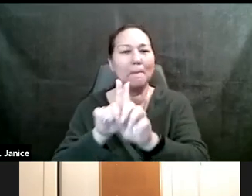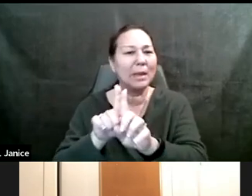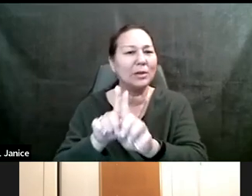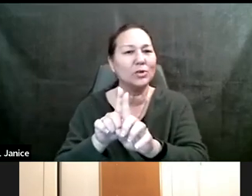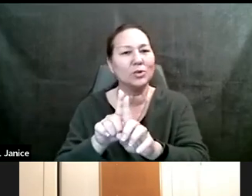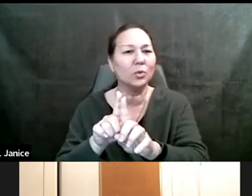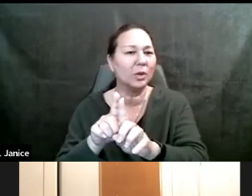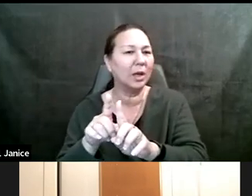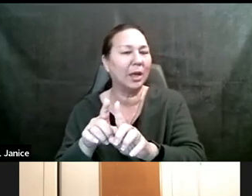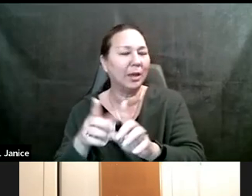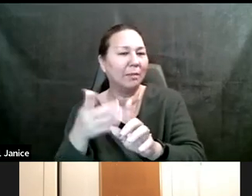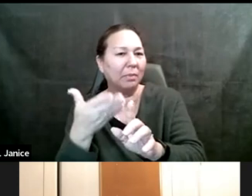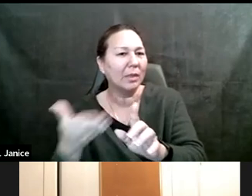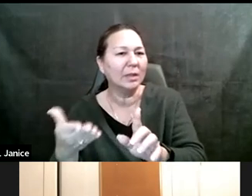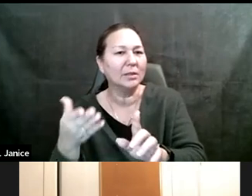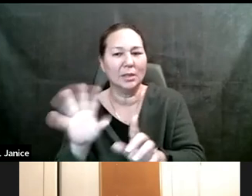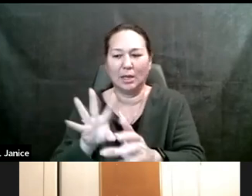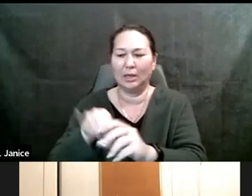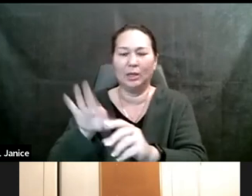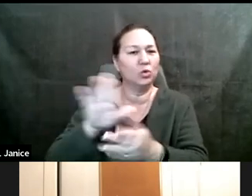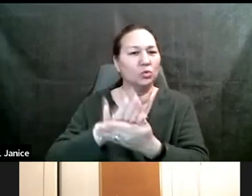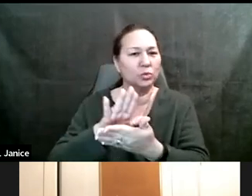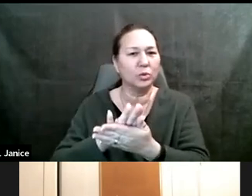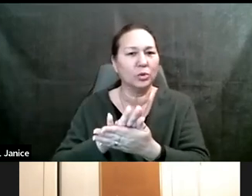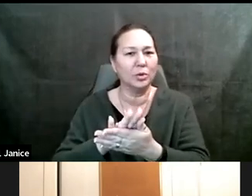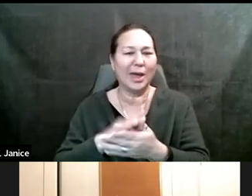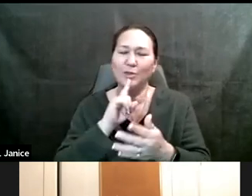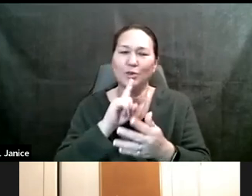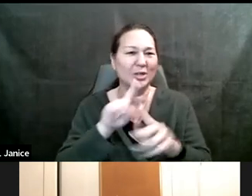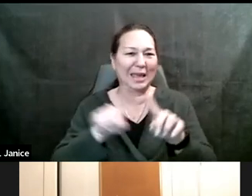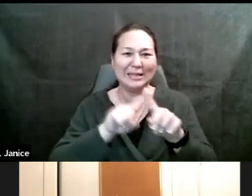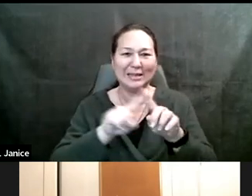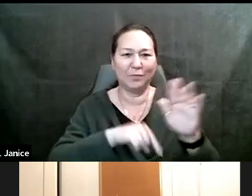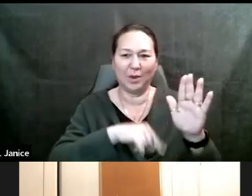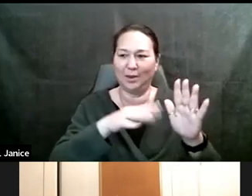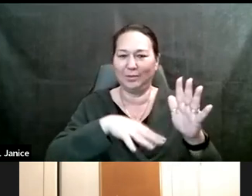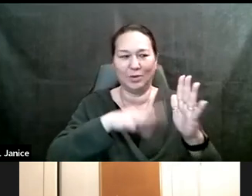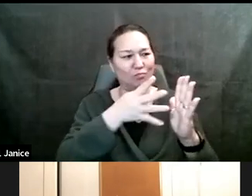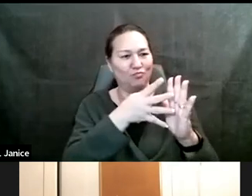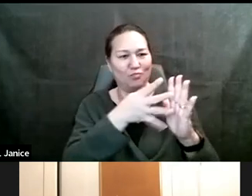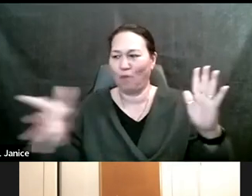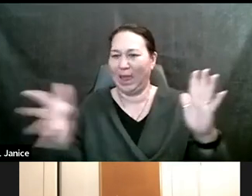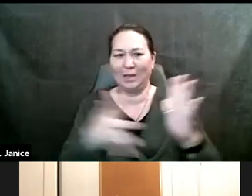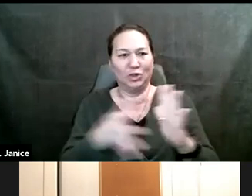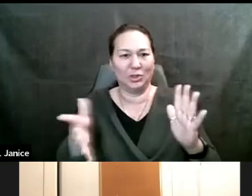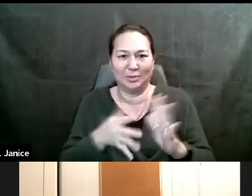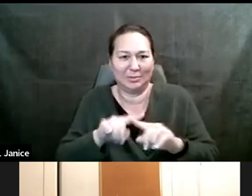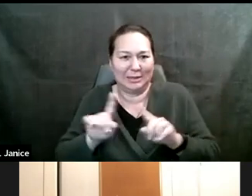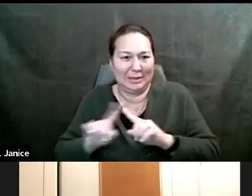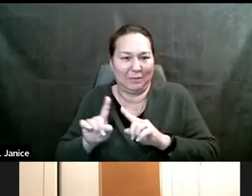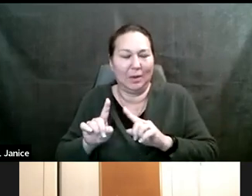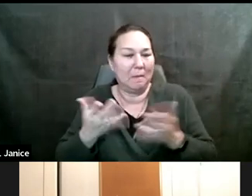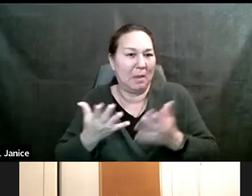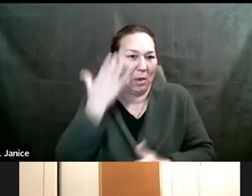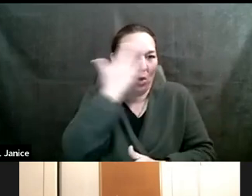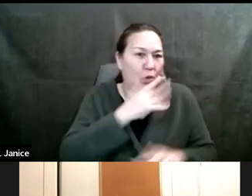of different ways to go about it and depending on the grade ranges in a school it might look very different so um you know the